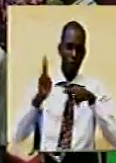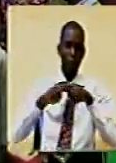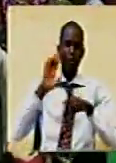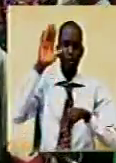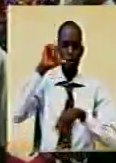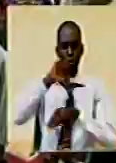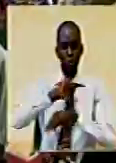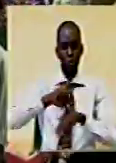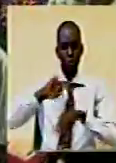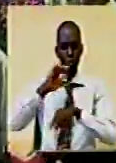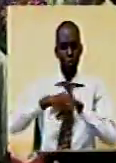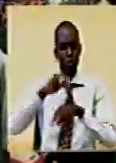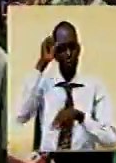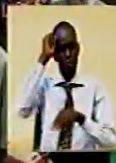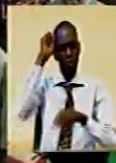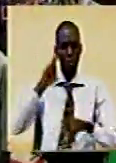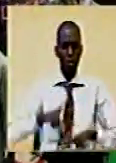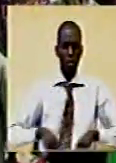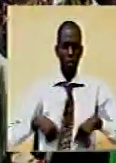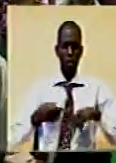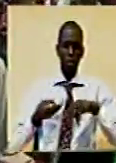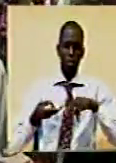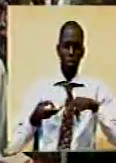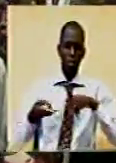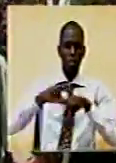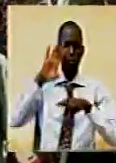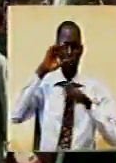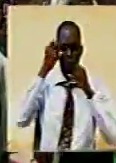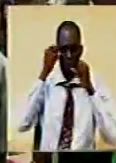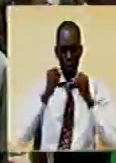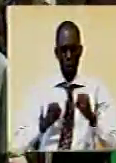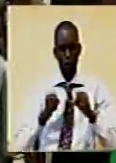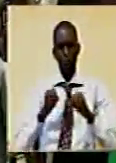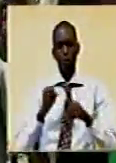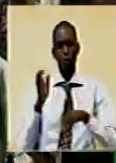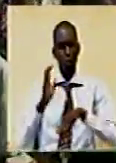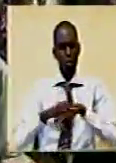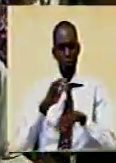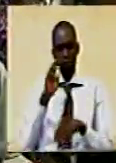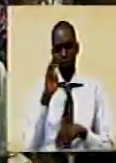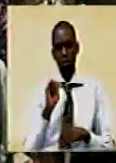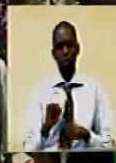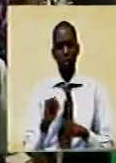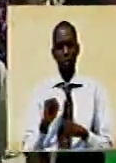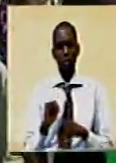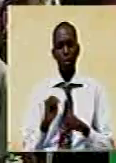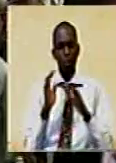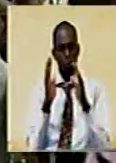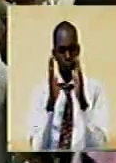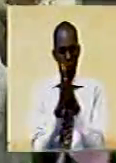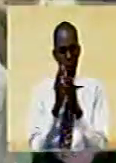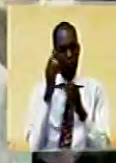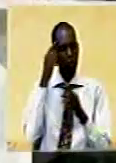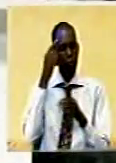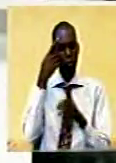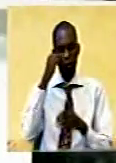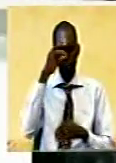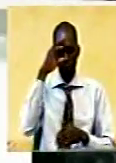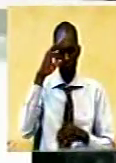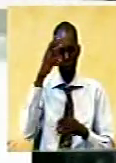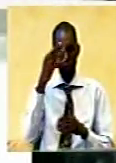servant's strength. Increase your anointing upon his life. Increase your power upon